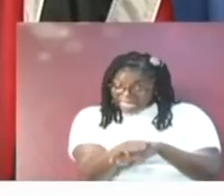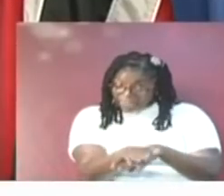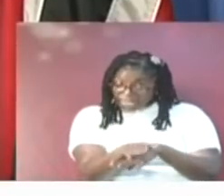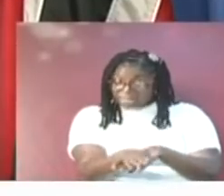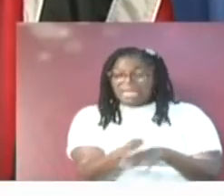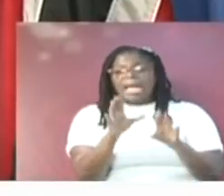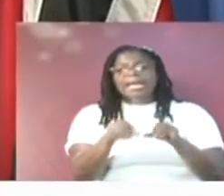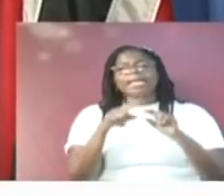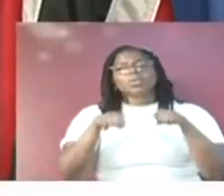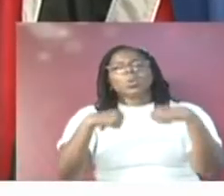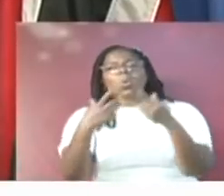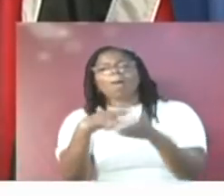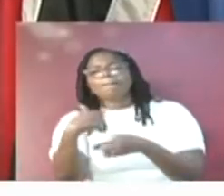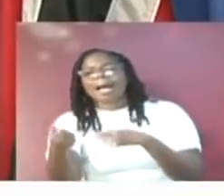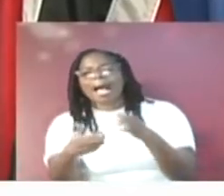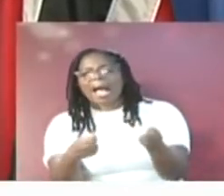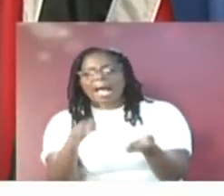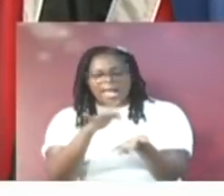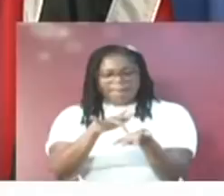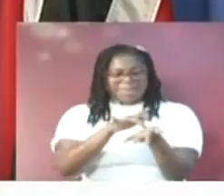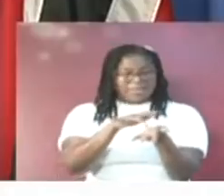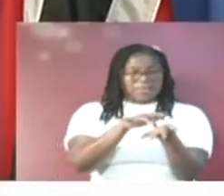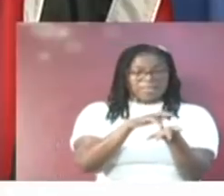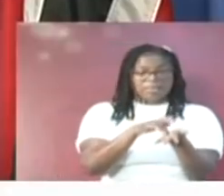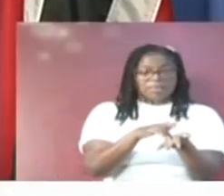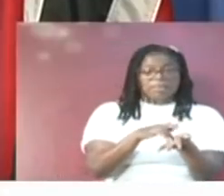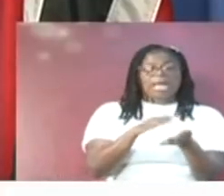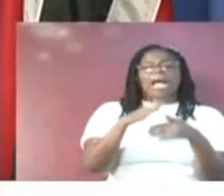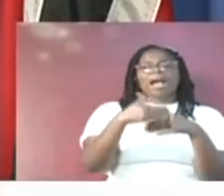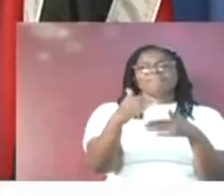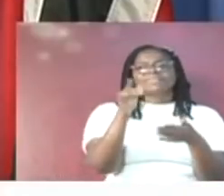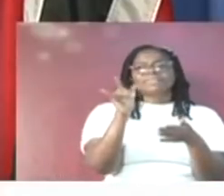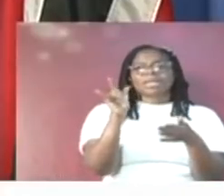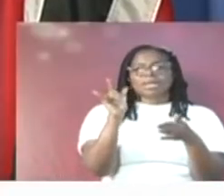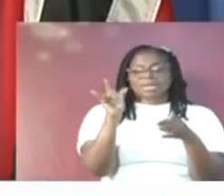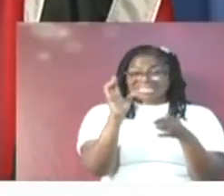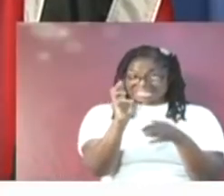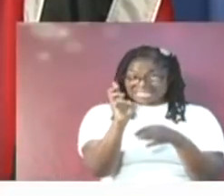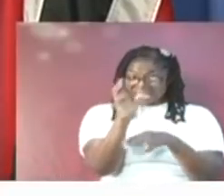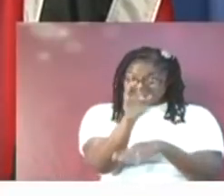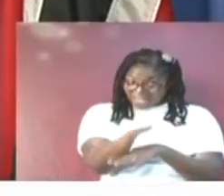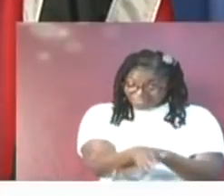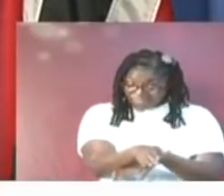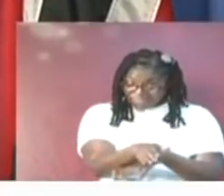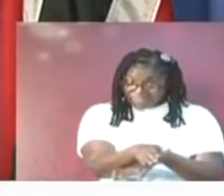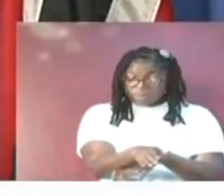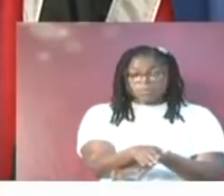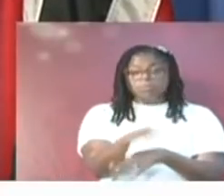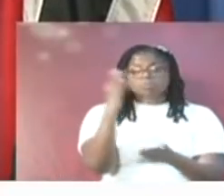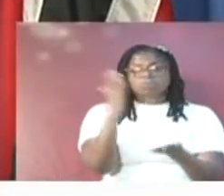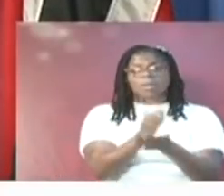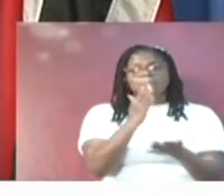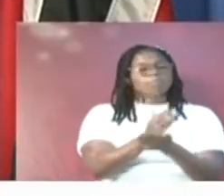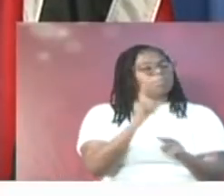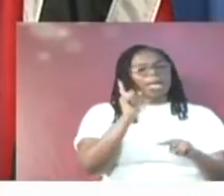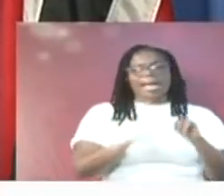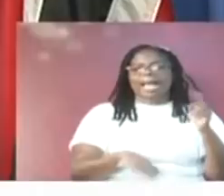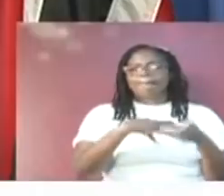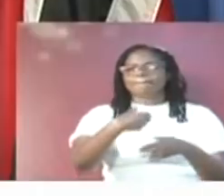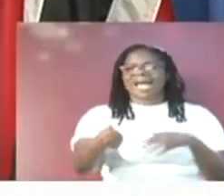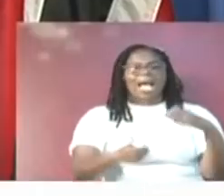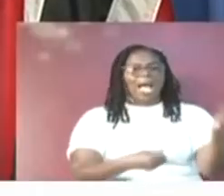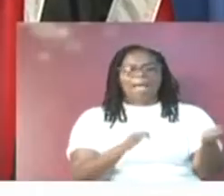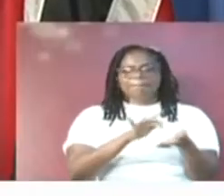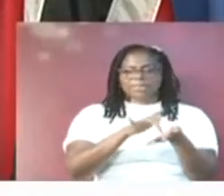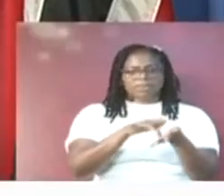have to come out as an essential worker or don't have to come out for essential business,